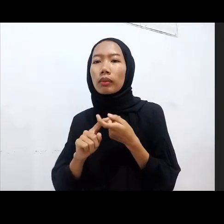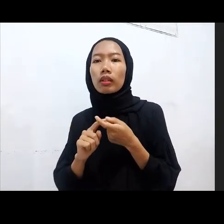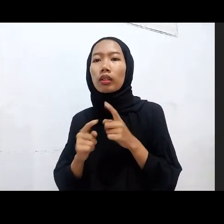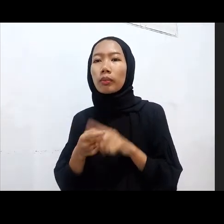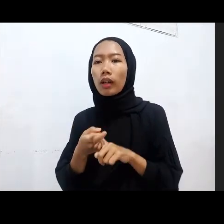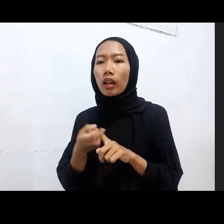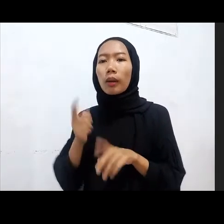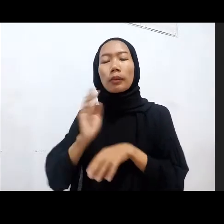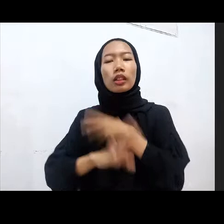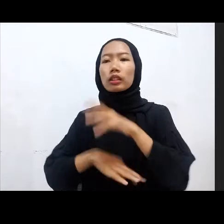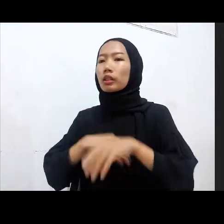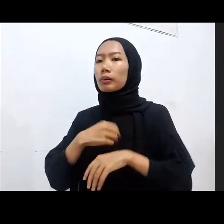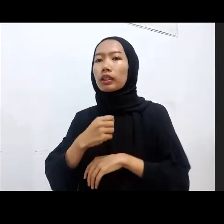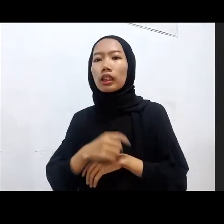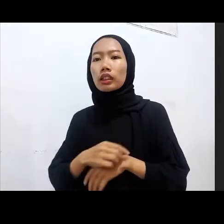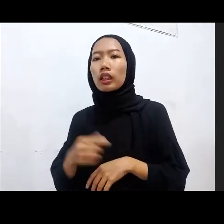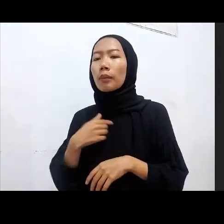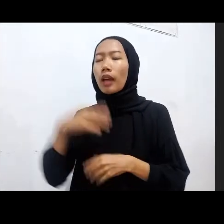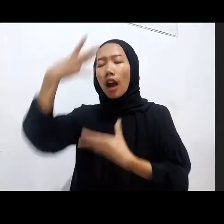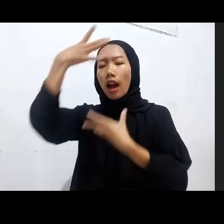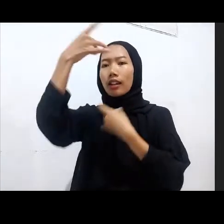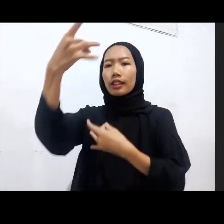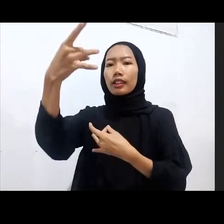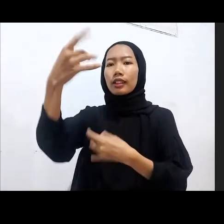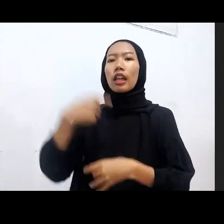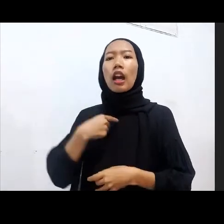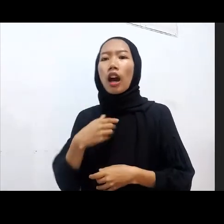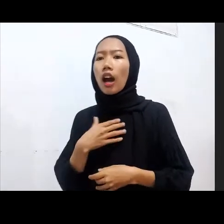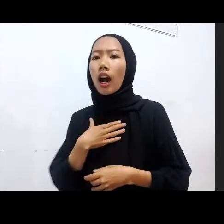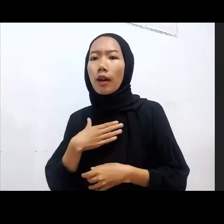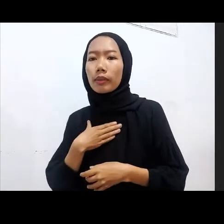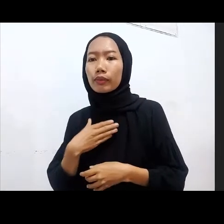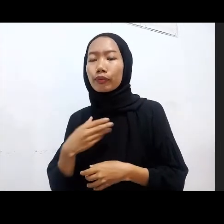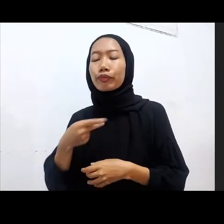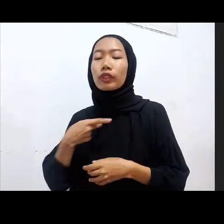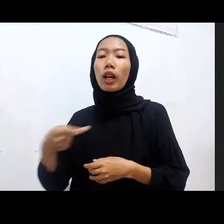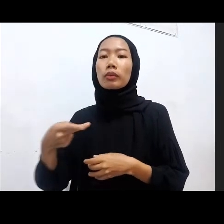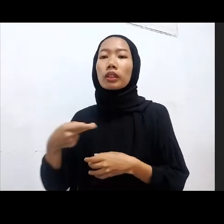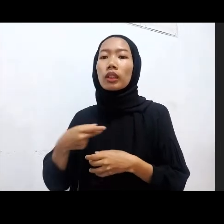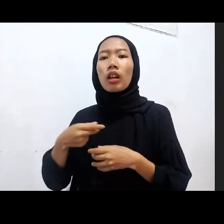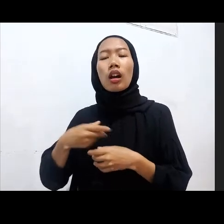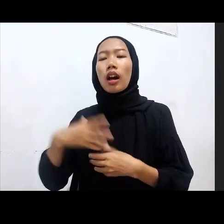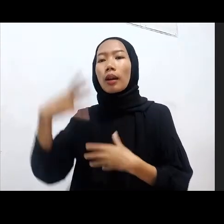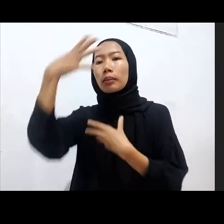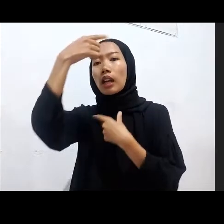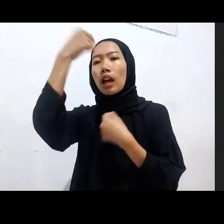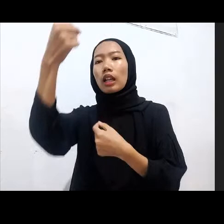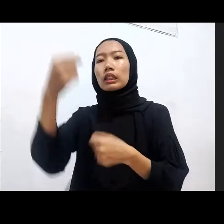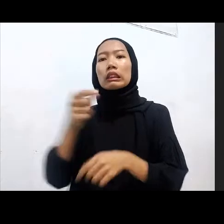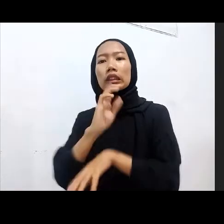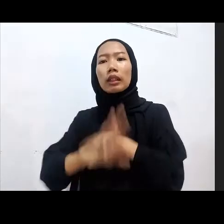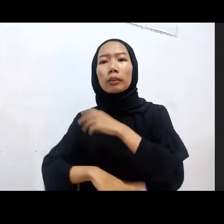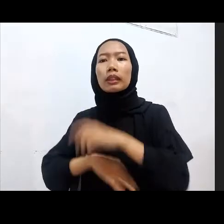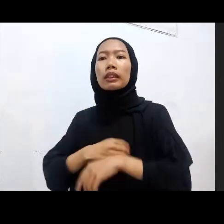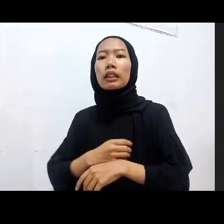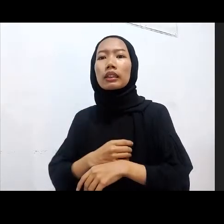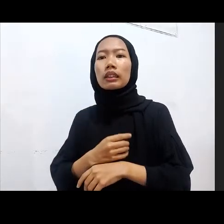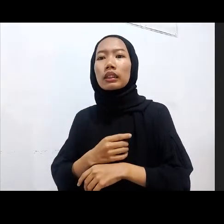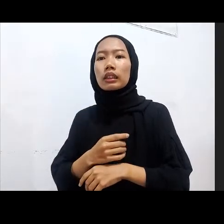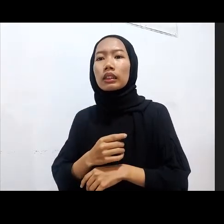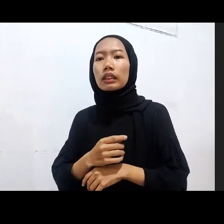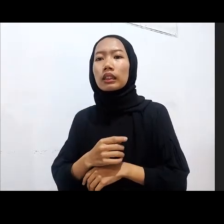we don't need. So health should be a partnership between the patient and the